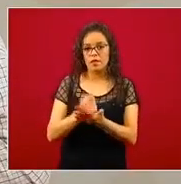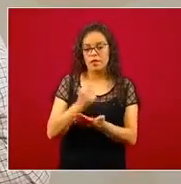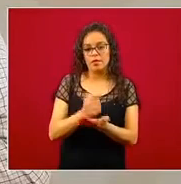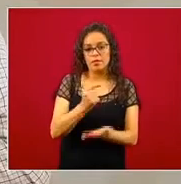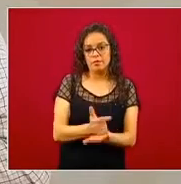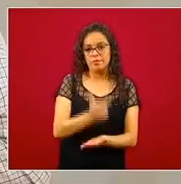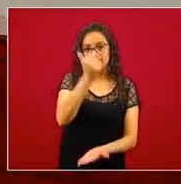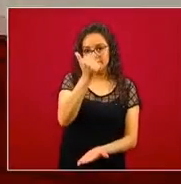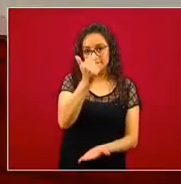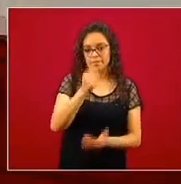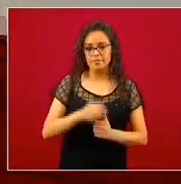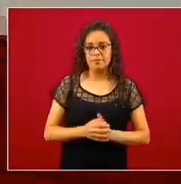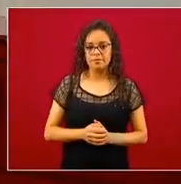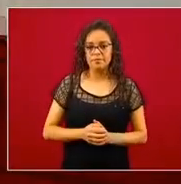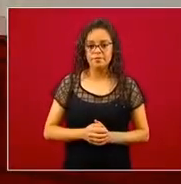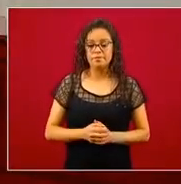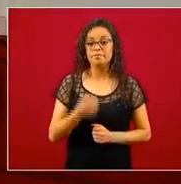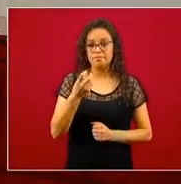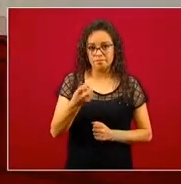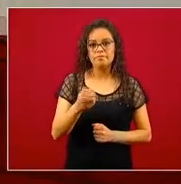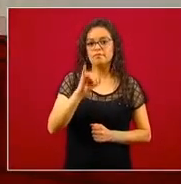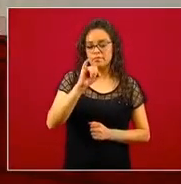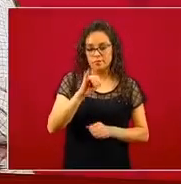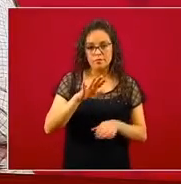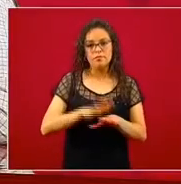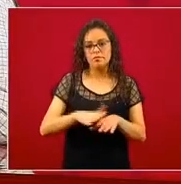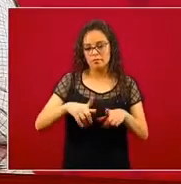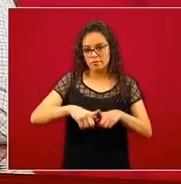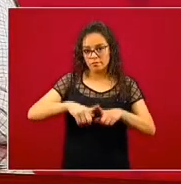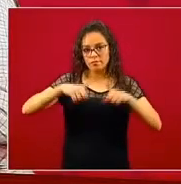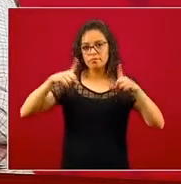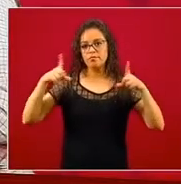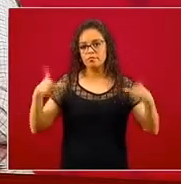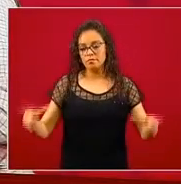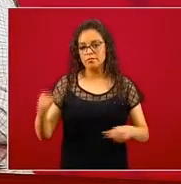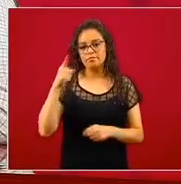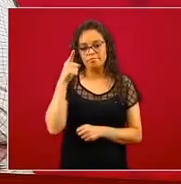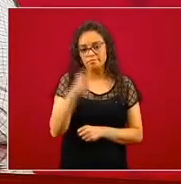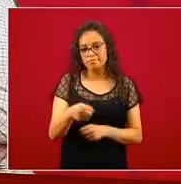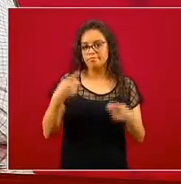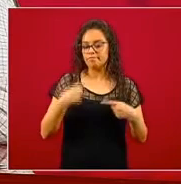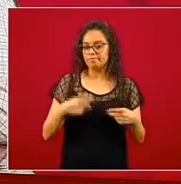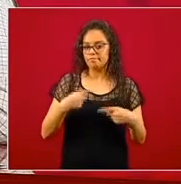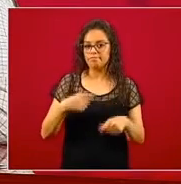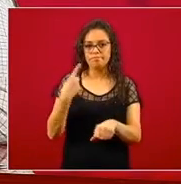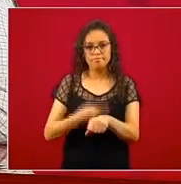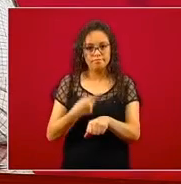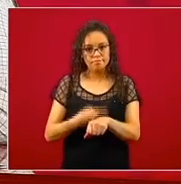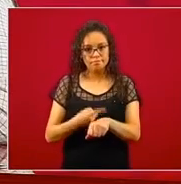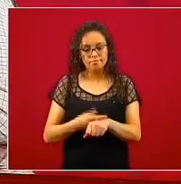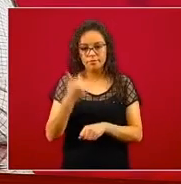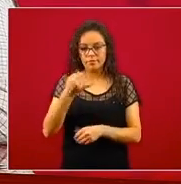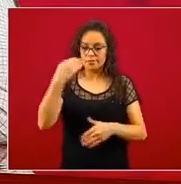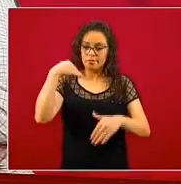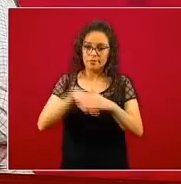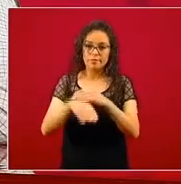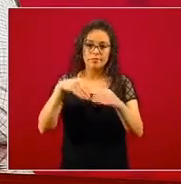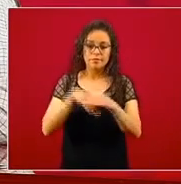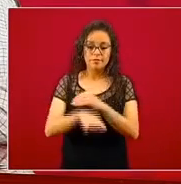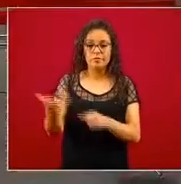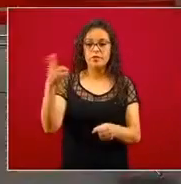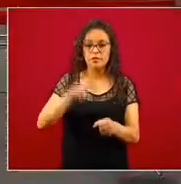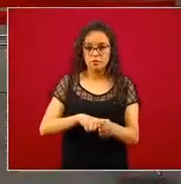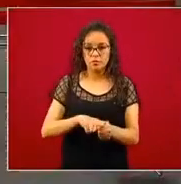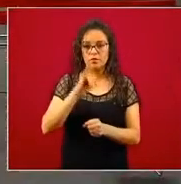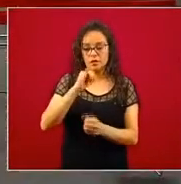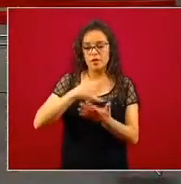people exhibiting the disease, and on May the 30th, and whenever we finish